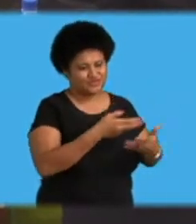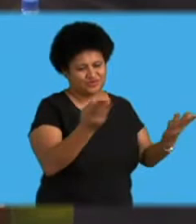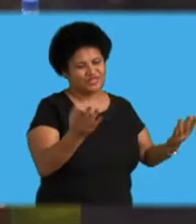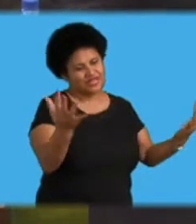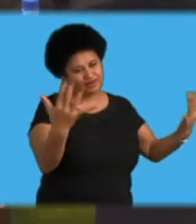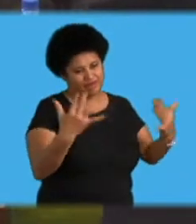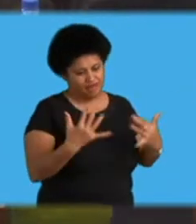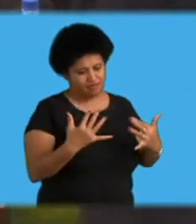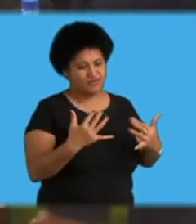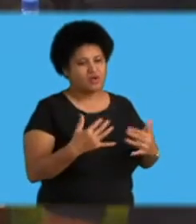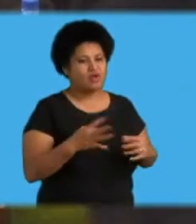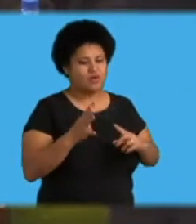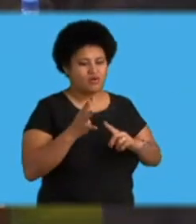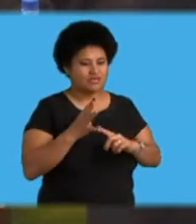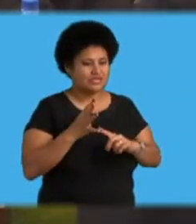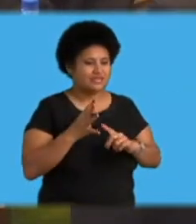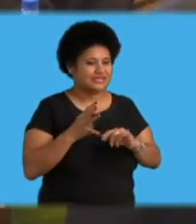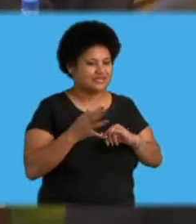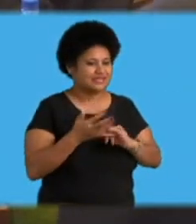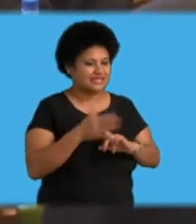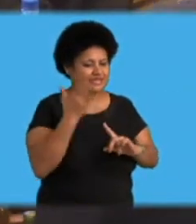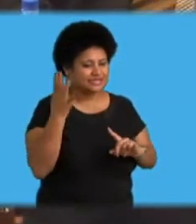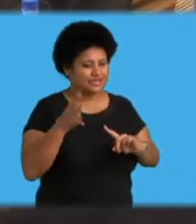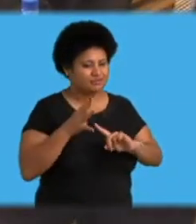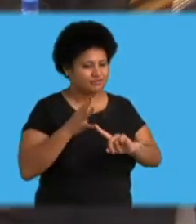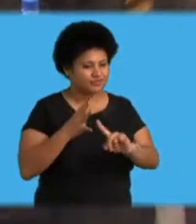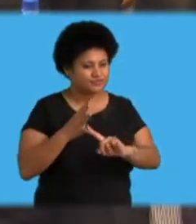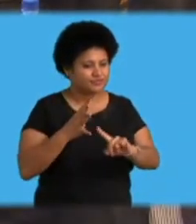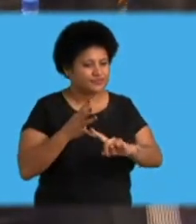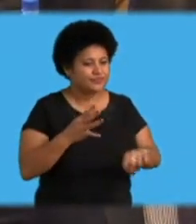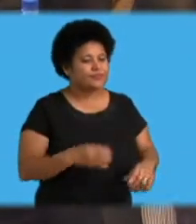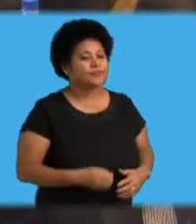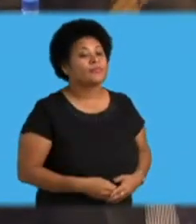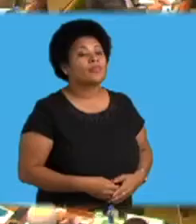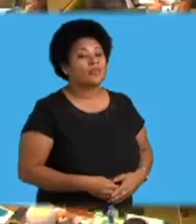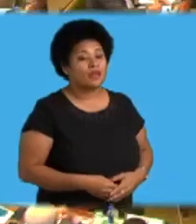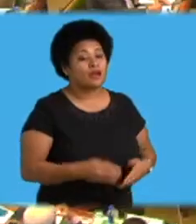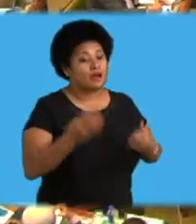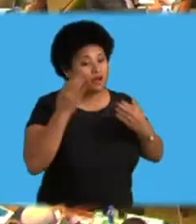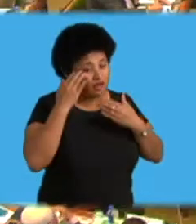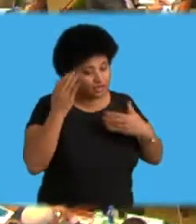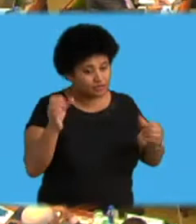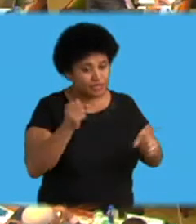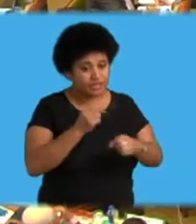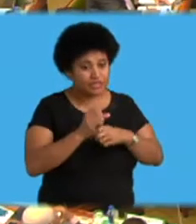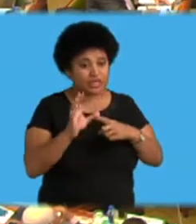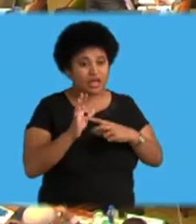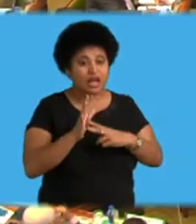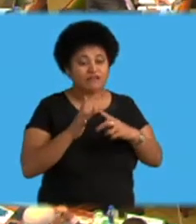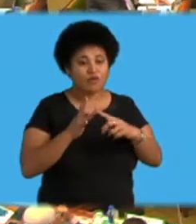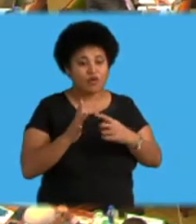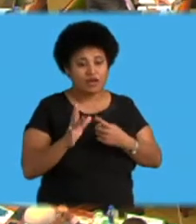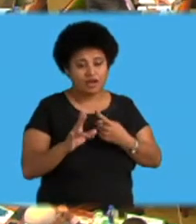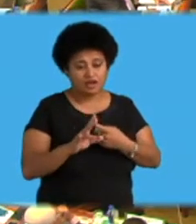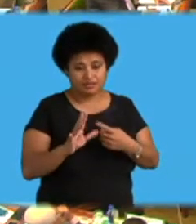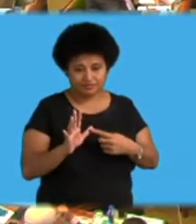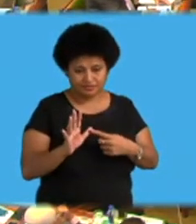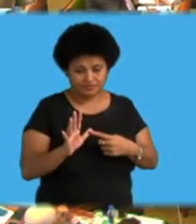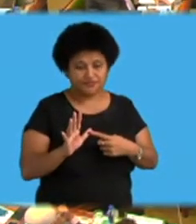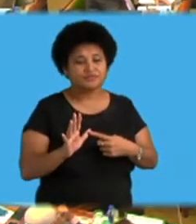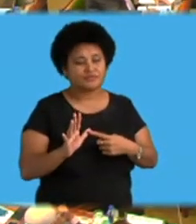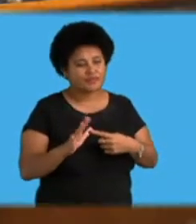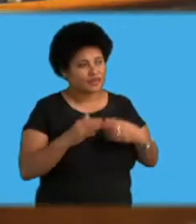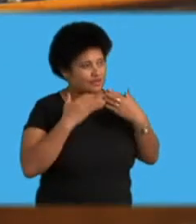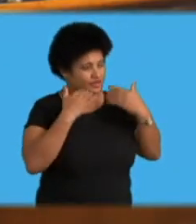Speaker. So yes, the short answer, yes, they are required to pay. William Mwavoka, you have the floor. Thank you, Madam Speaker. Madam